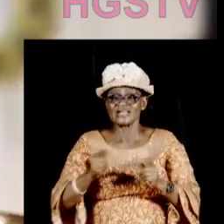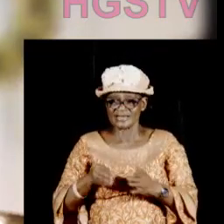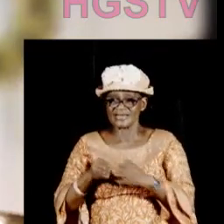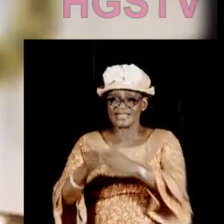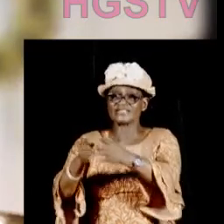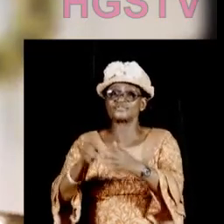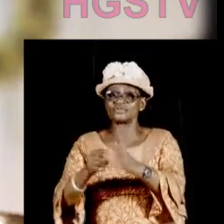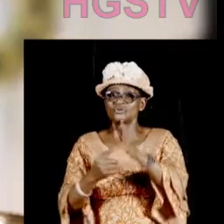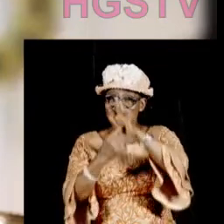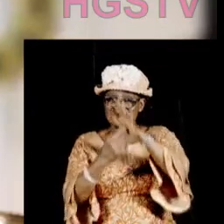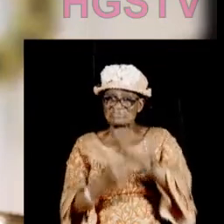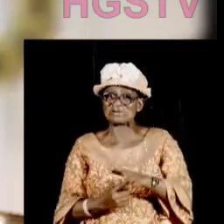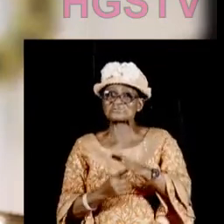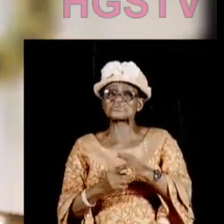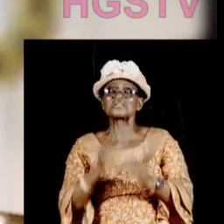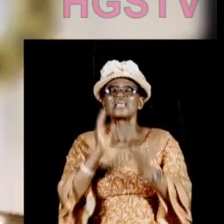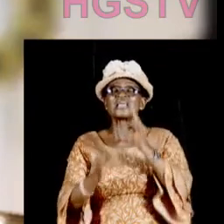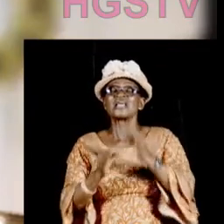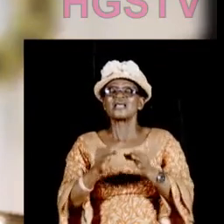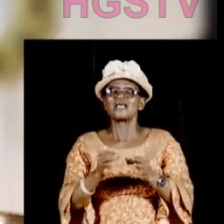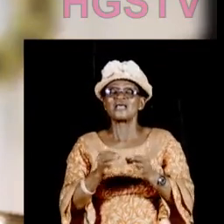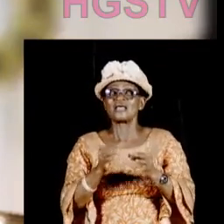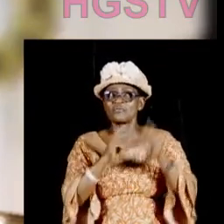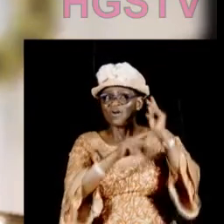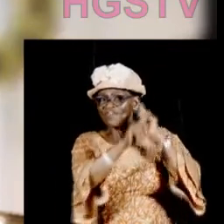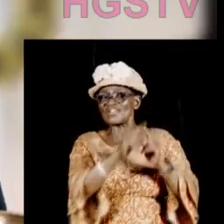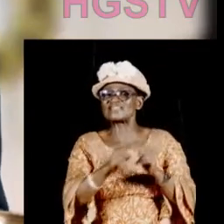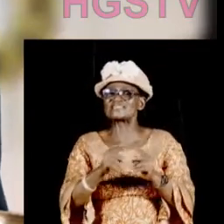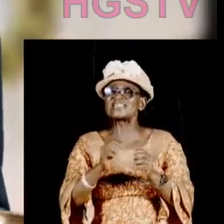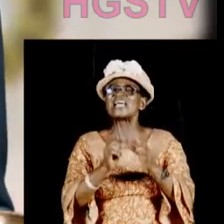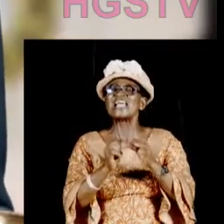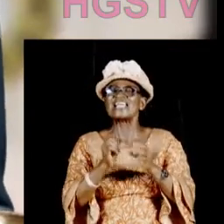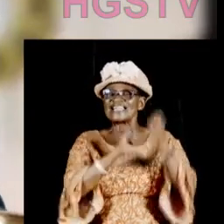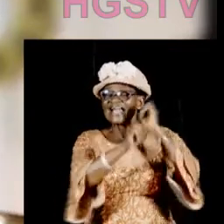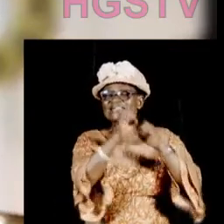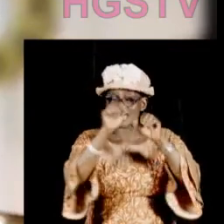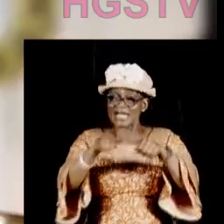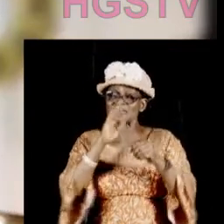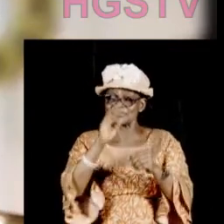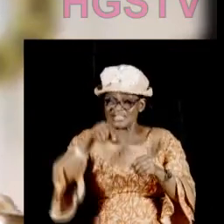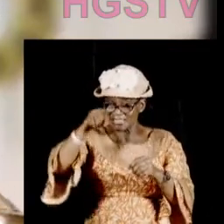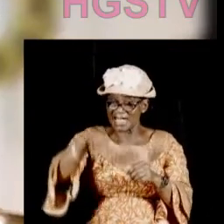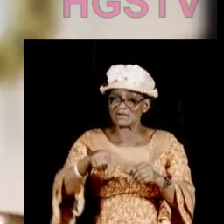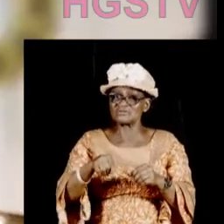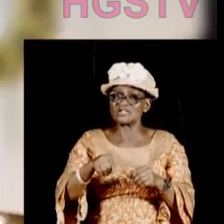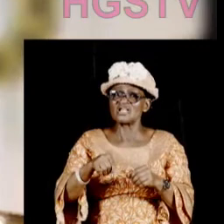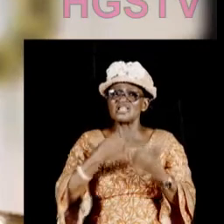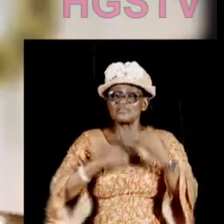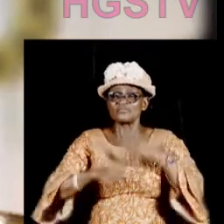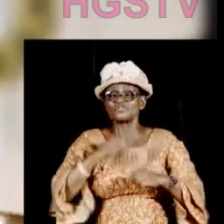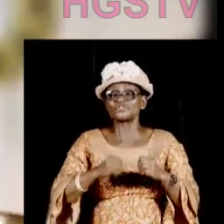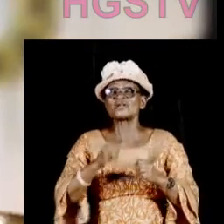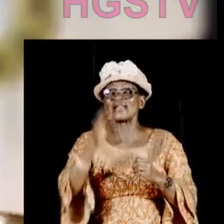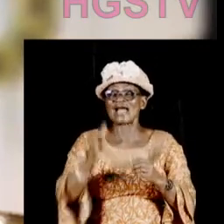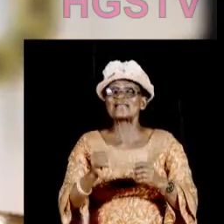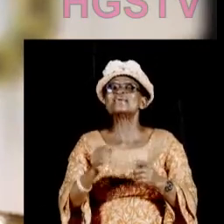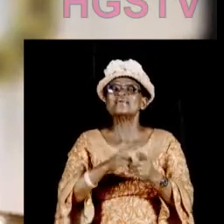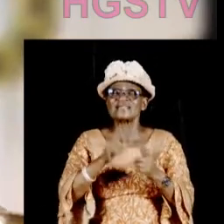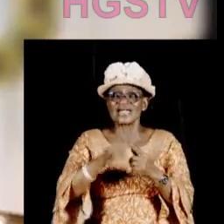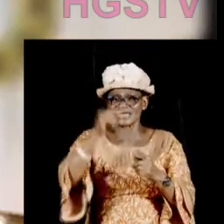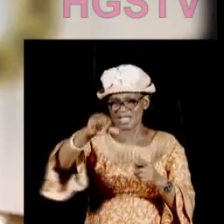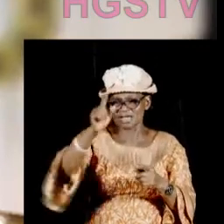depression. If Prophet Elijah can be down emotionally, then anyone can be down. But